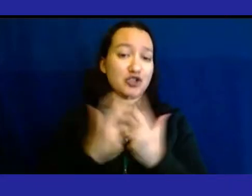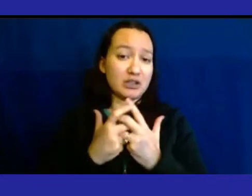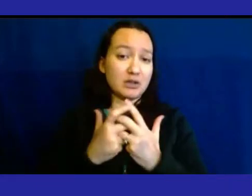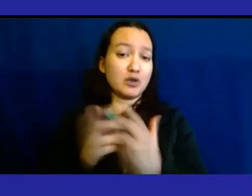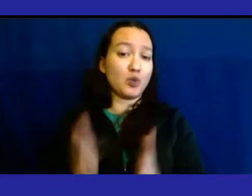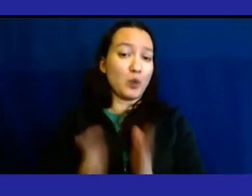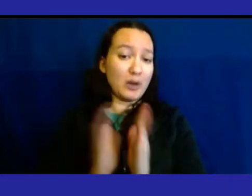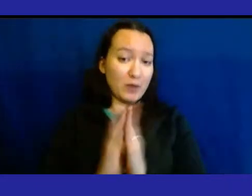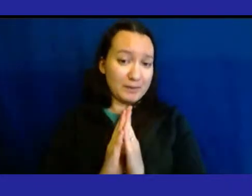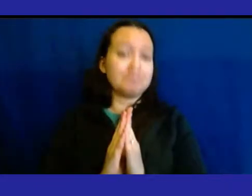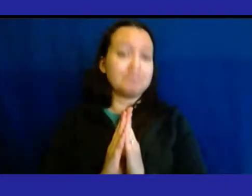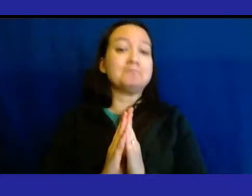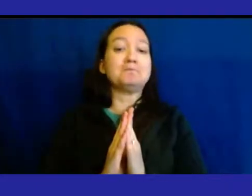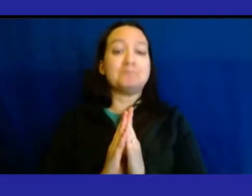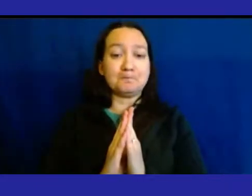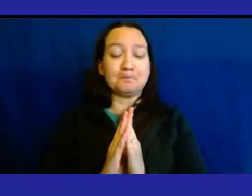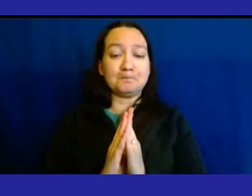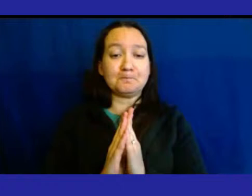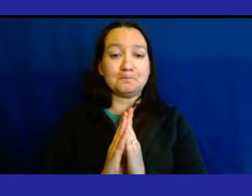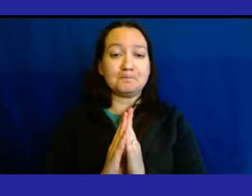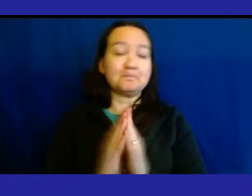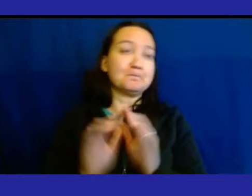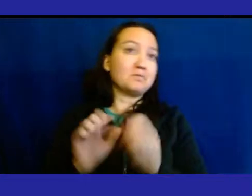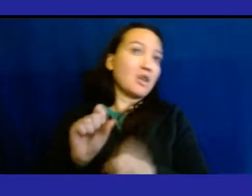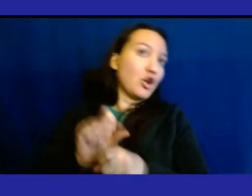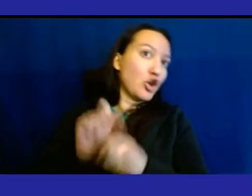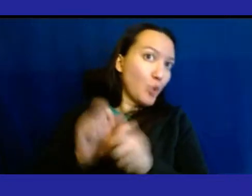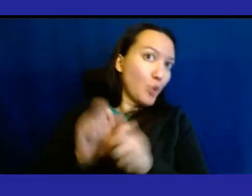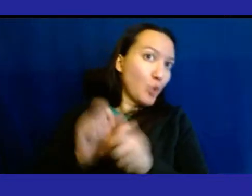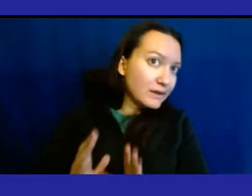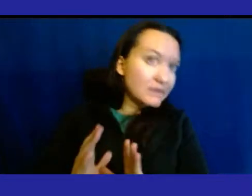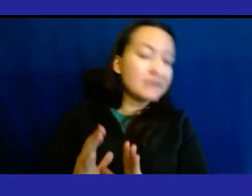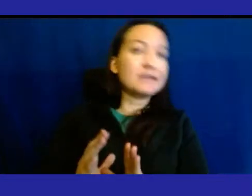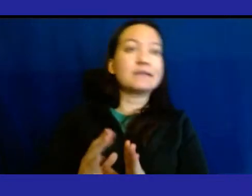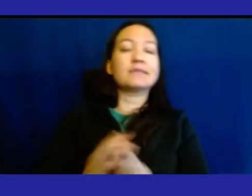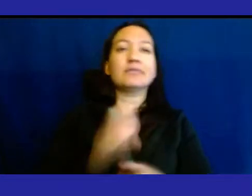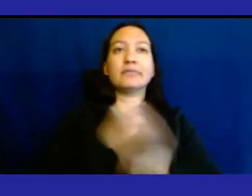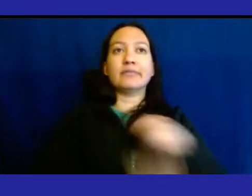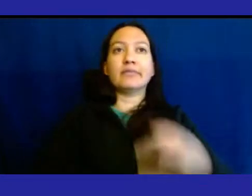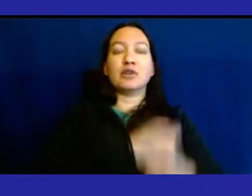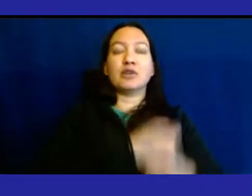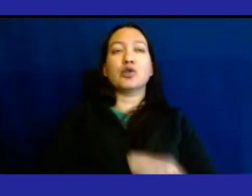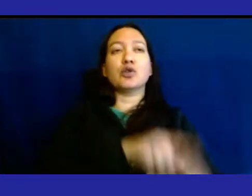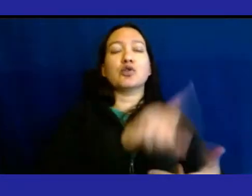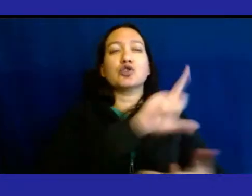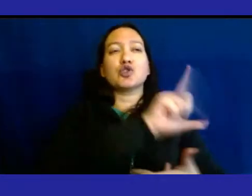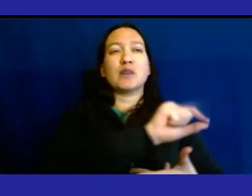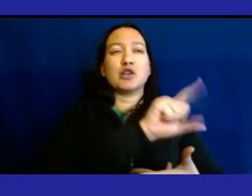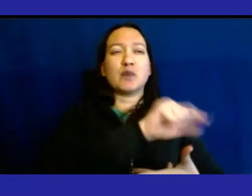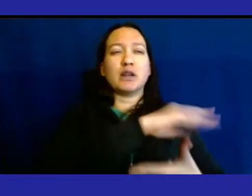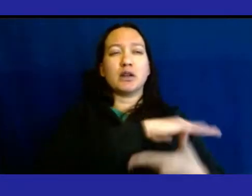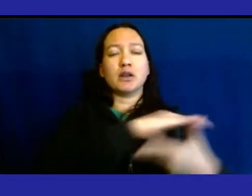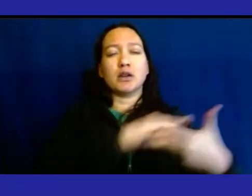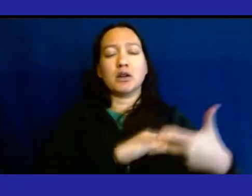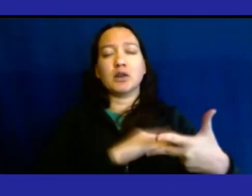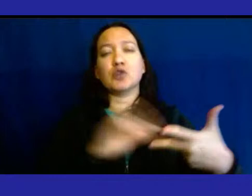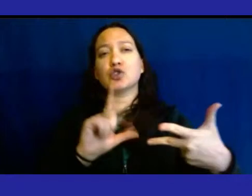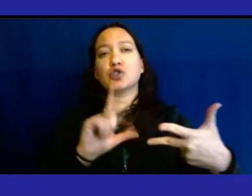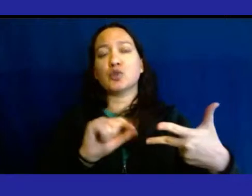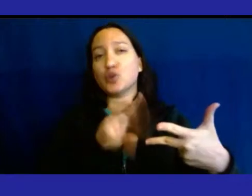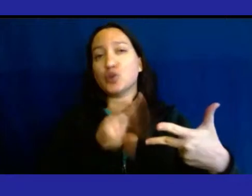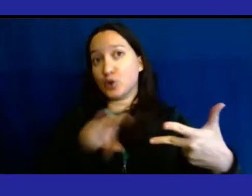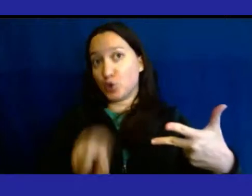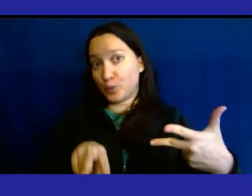requested by system employees from calendar years 2020 through 2022.